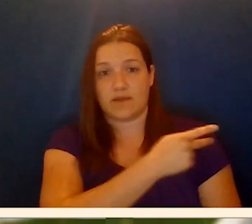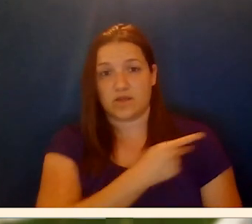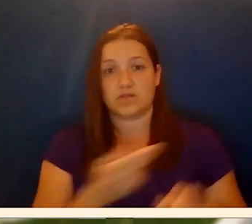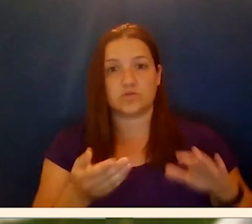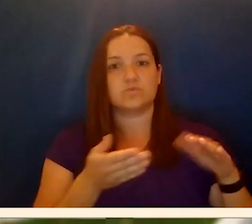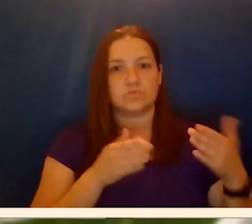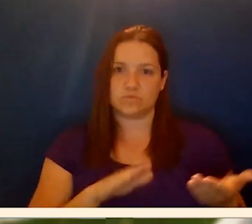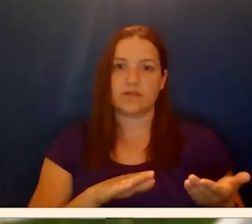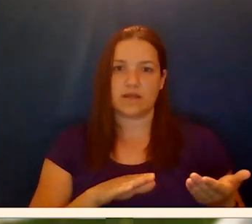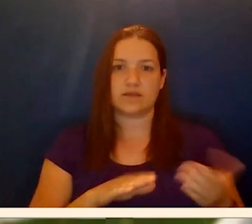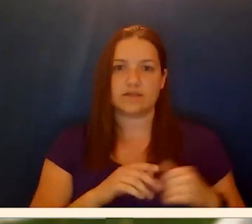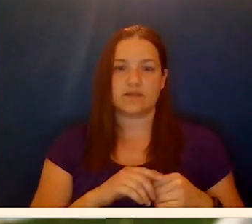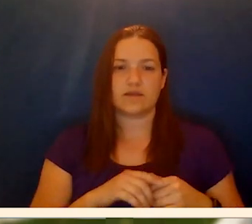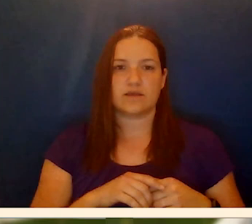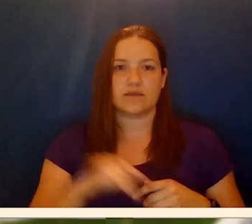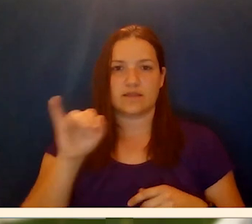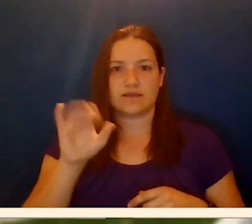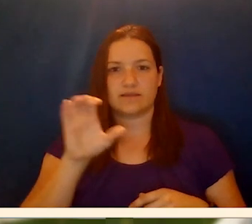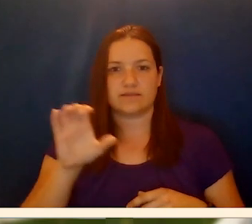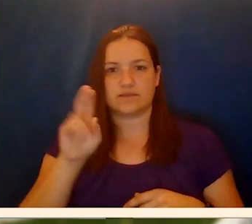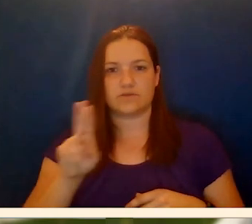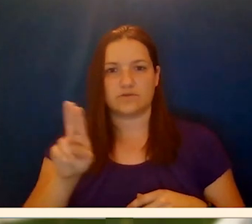ICU that was COVID positive and